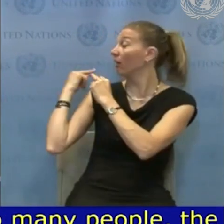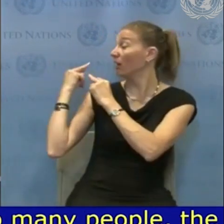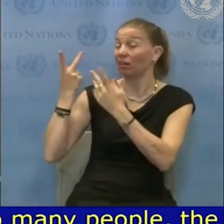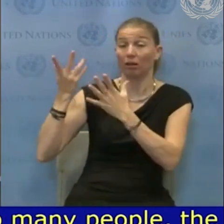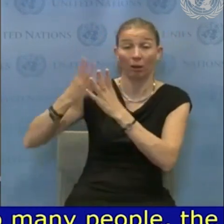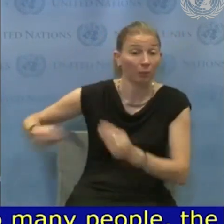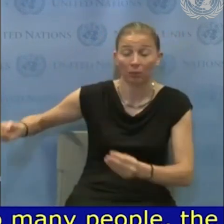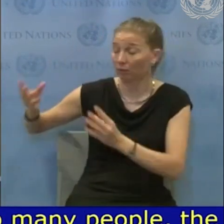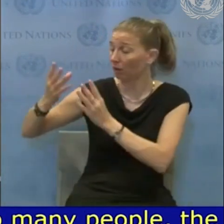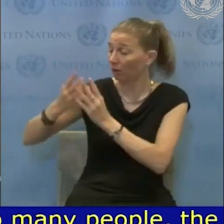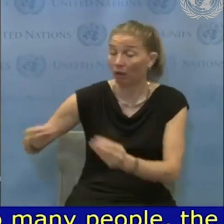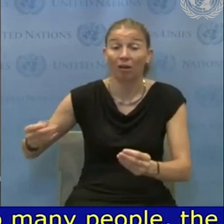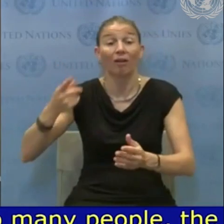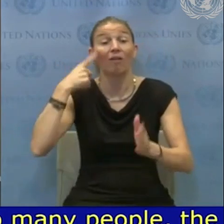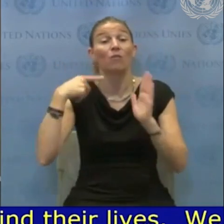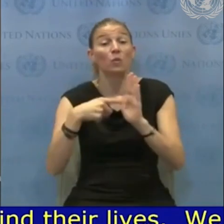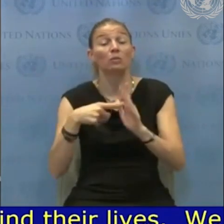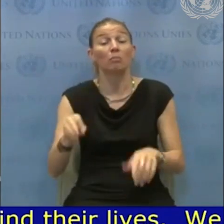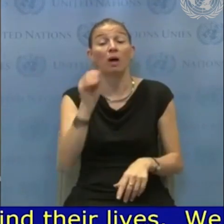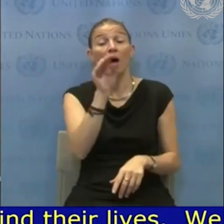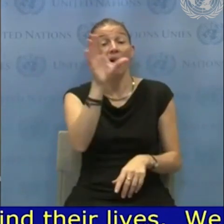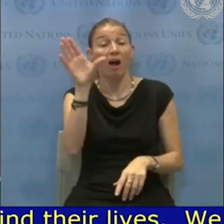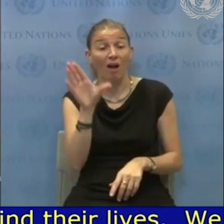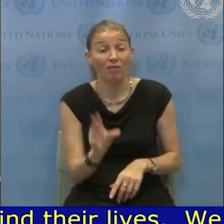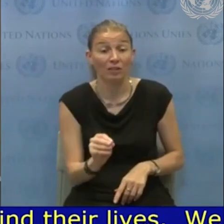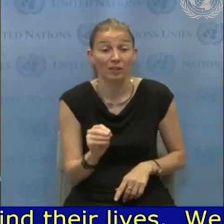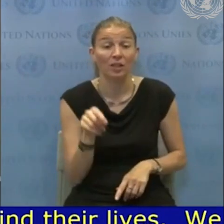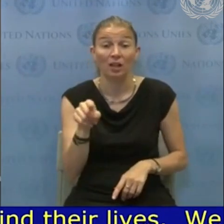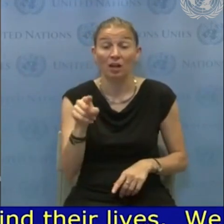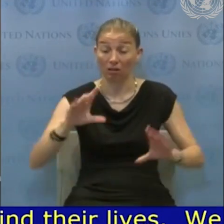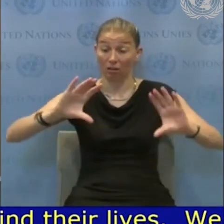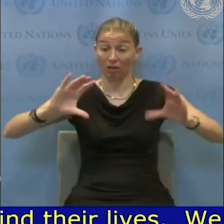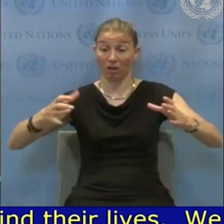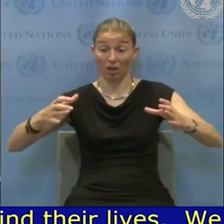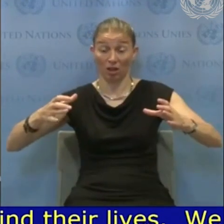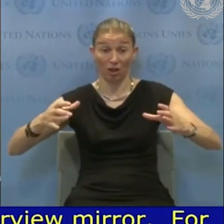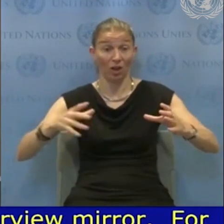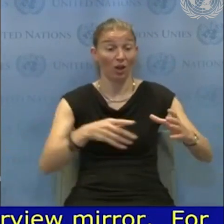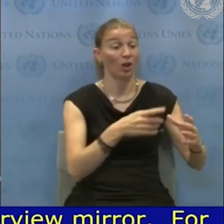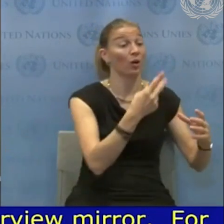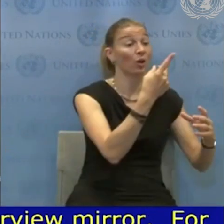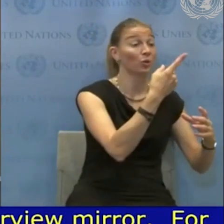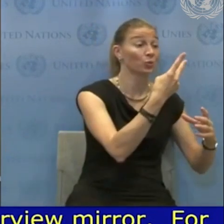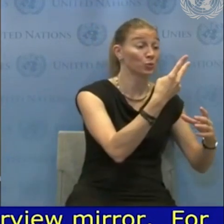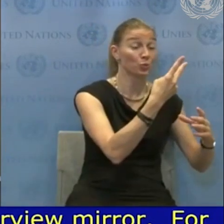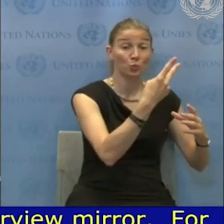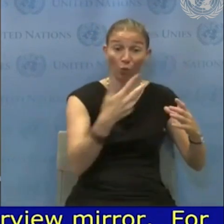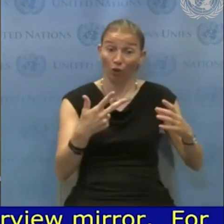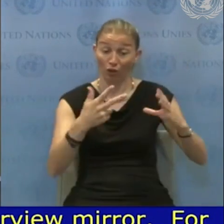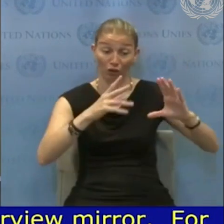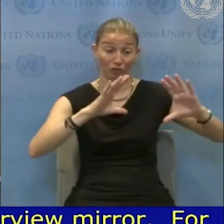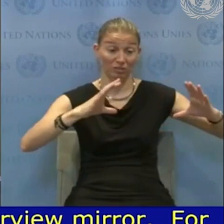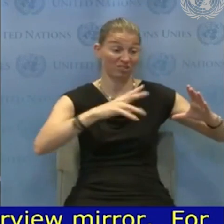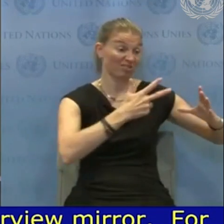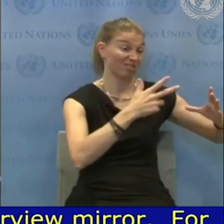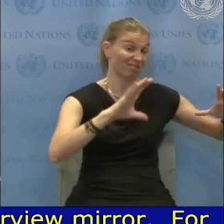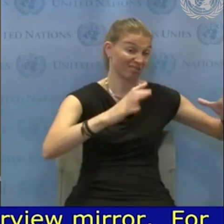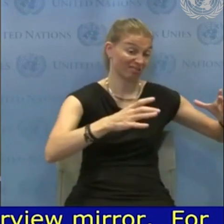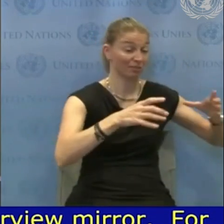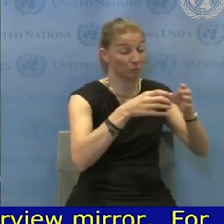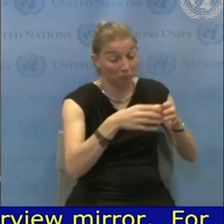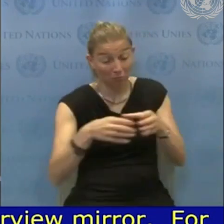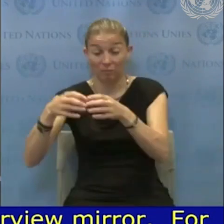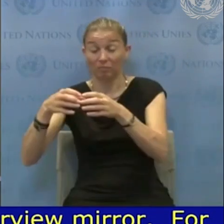Africa, the poverty data that we use is based on surveys that were conducted before the SDGs were